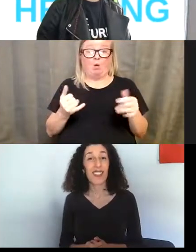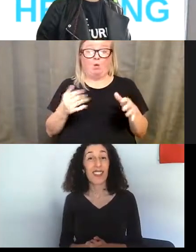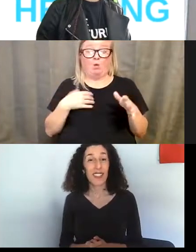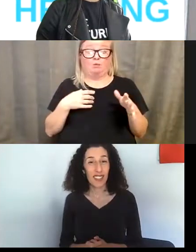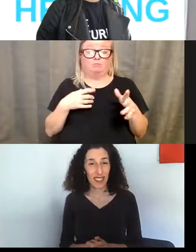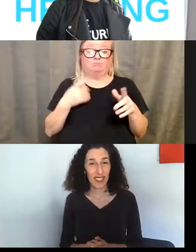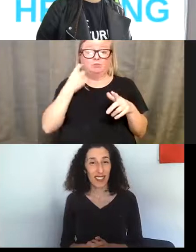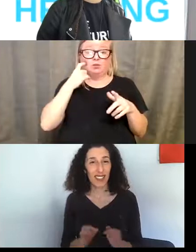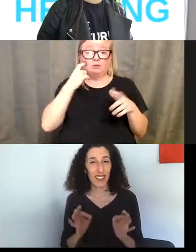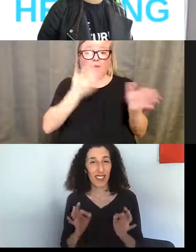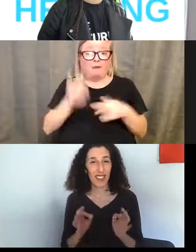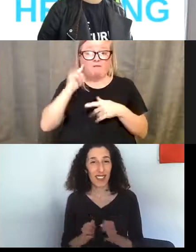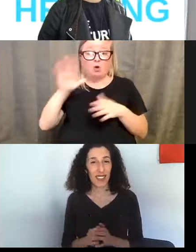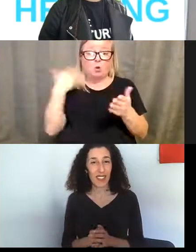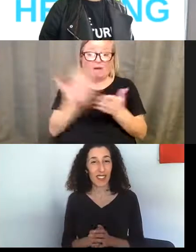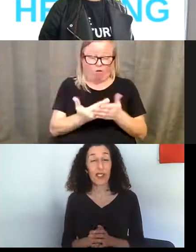for your arrival.